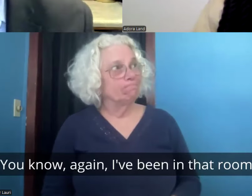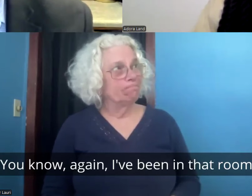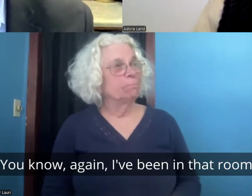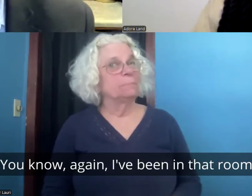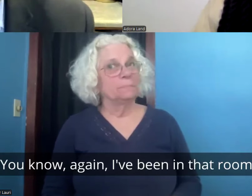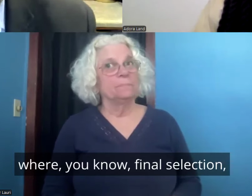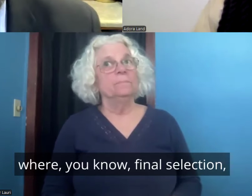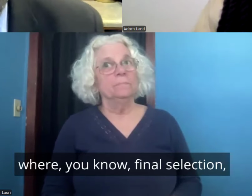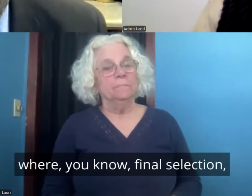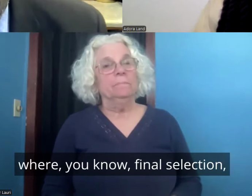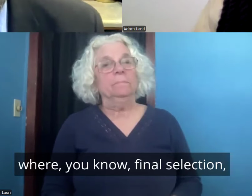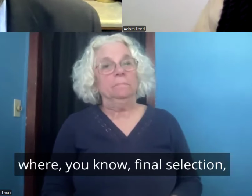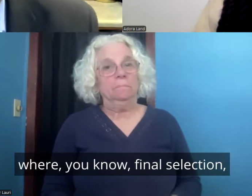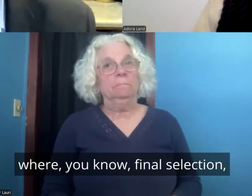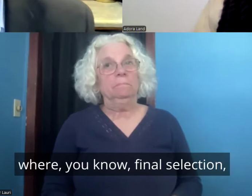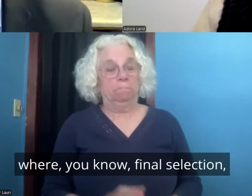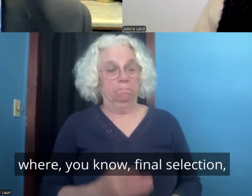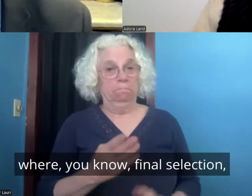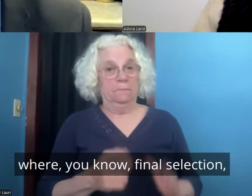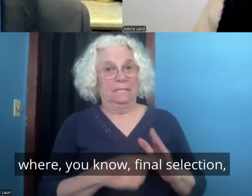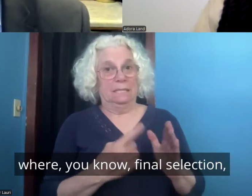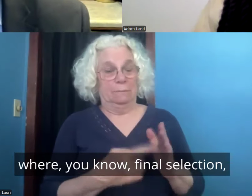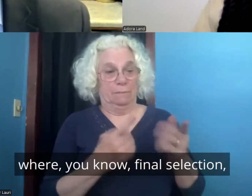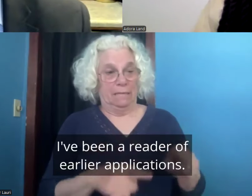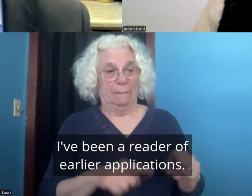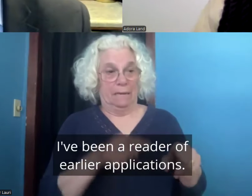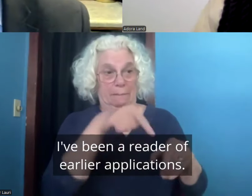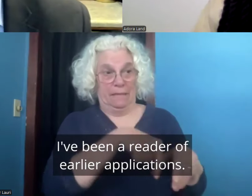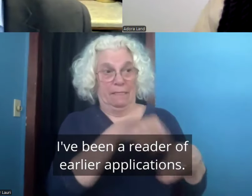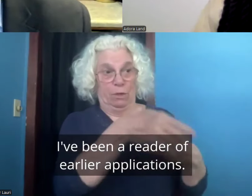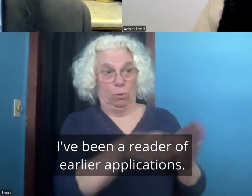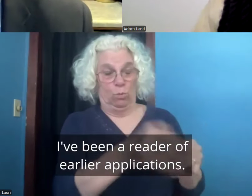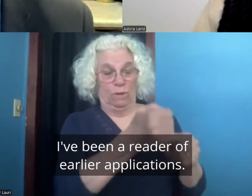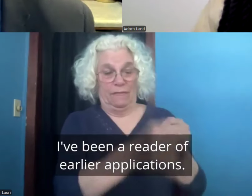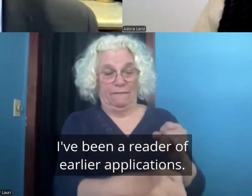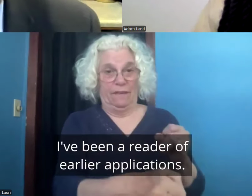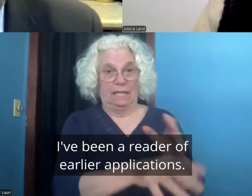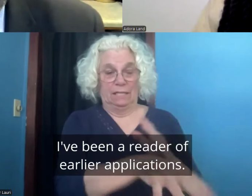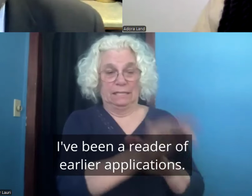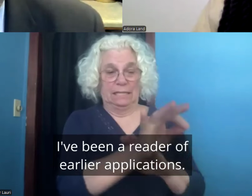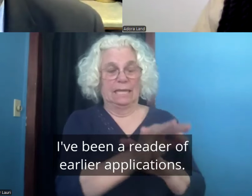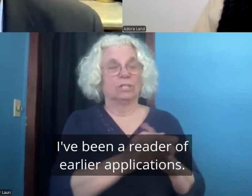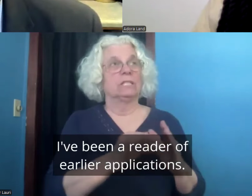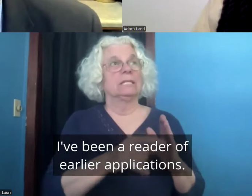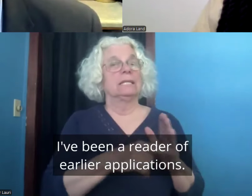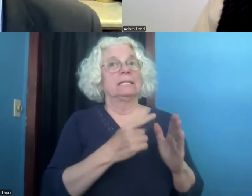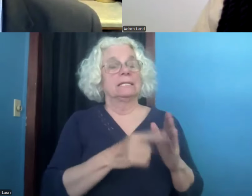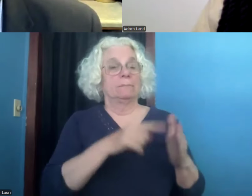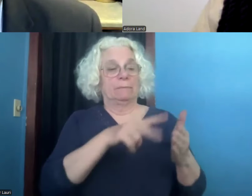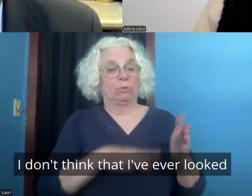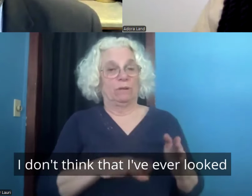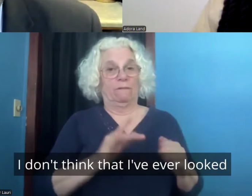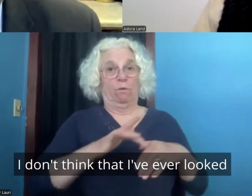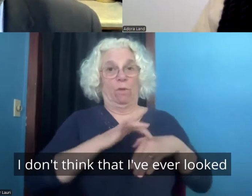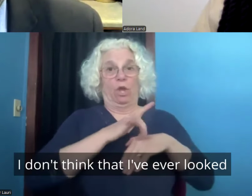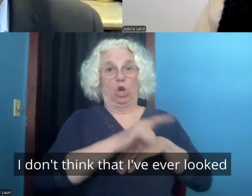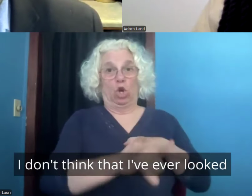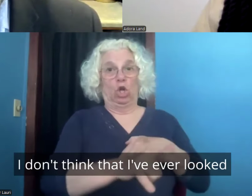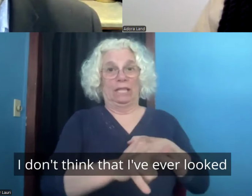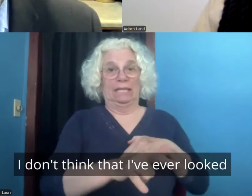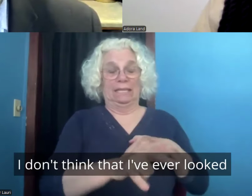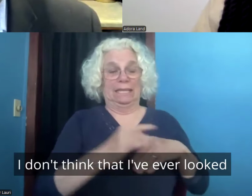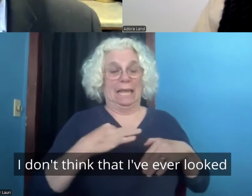I've been in that room where, final selection, I've been a reader of earlier applications. I don't